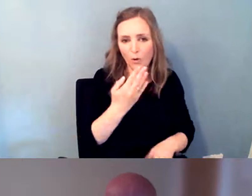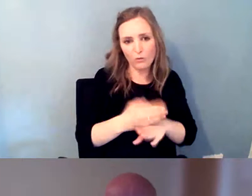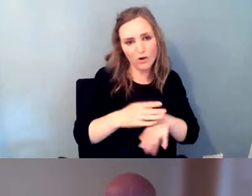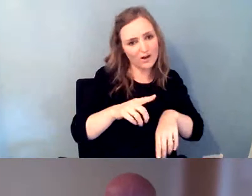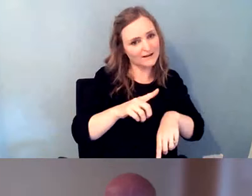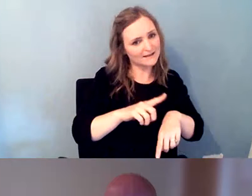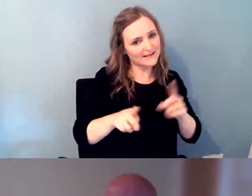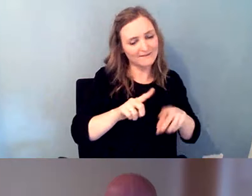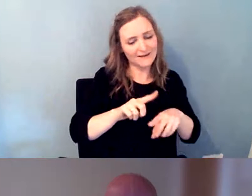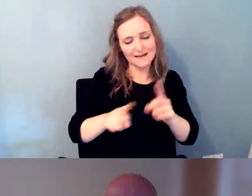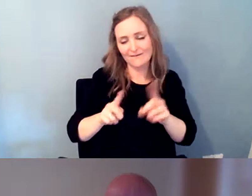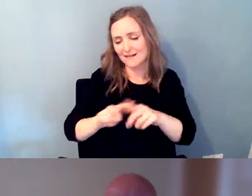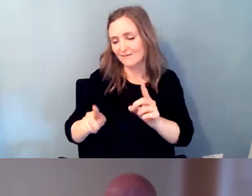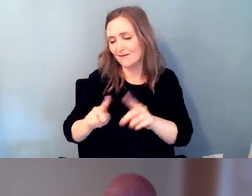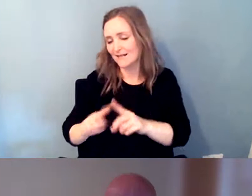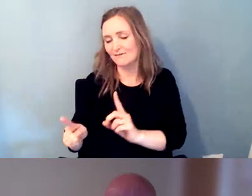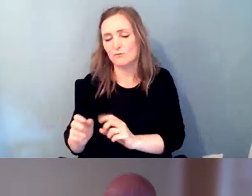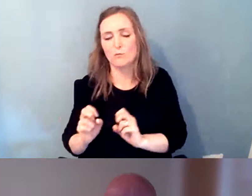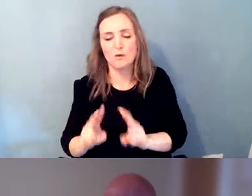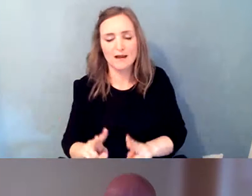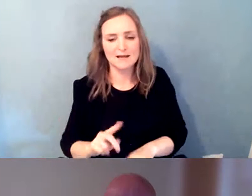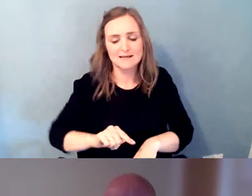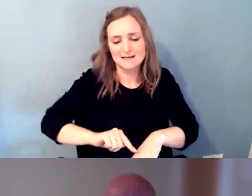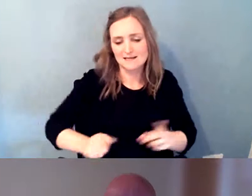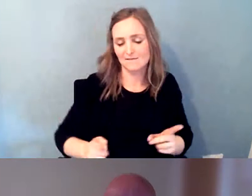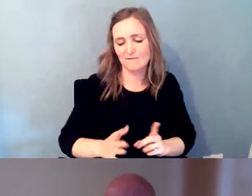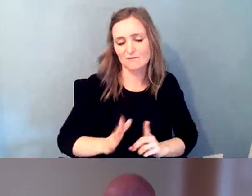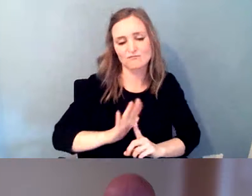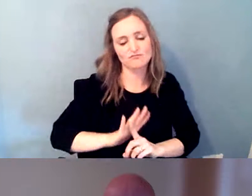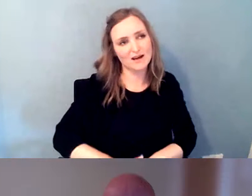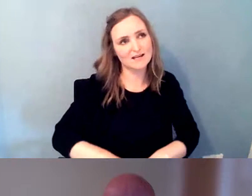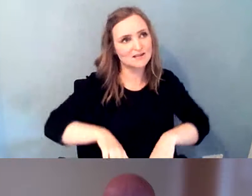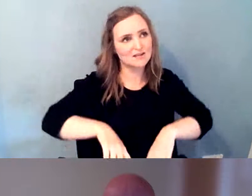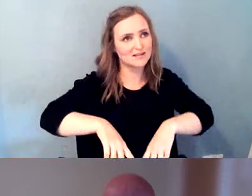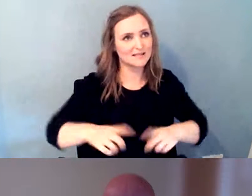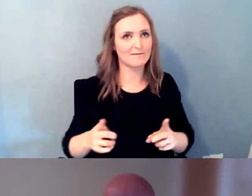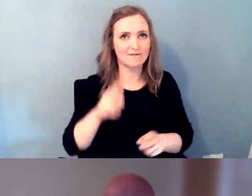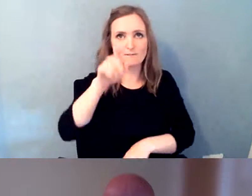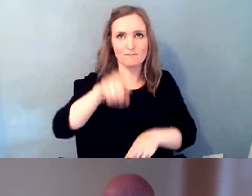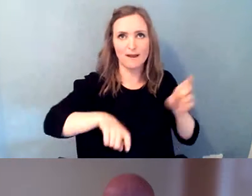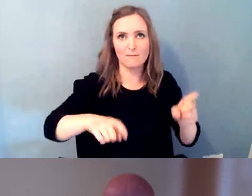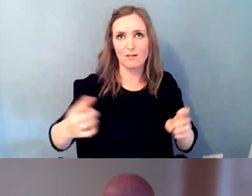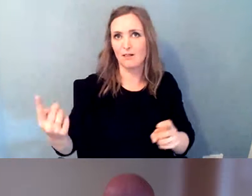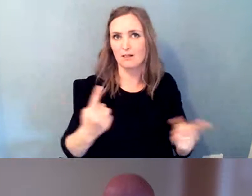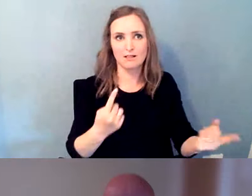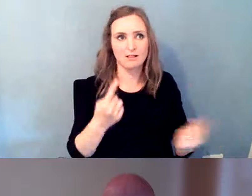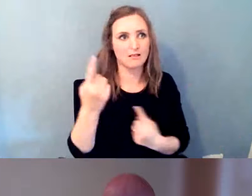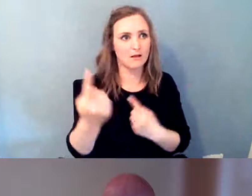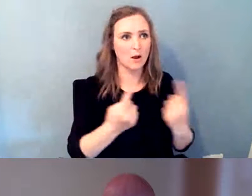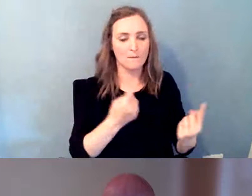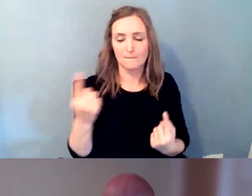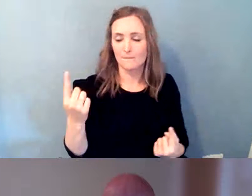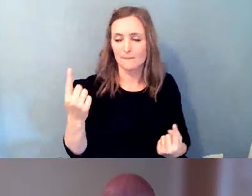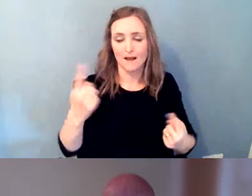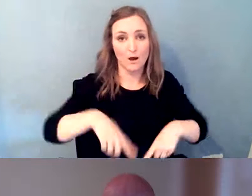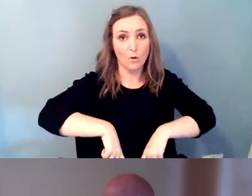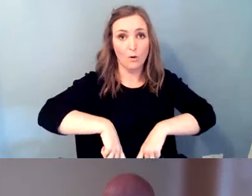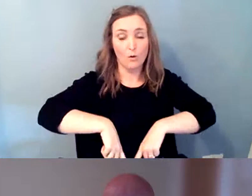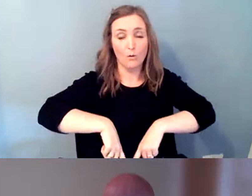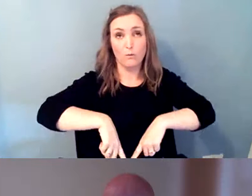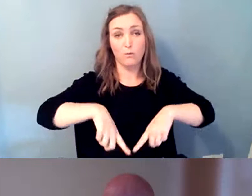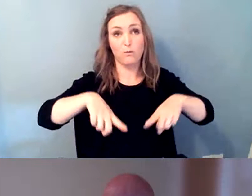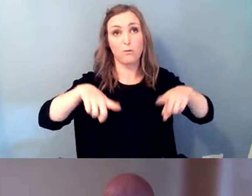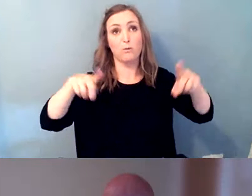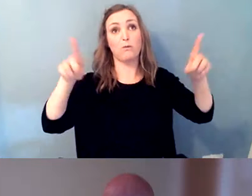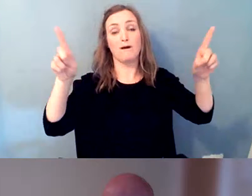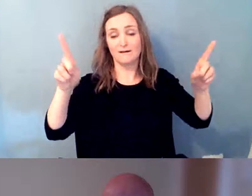ideas. We all have different pressures. We all have different types of populations that present to us. You know, it is very, very difficult.